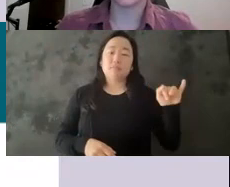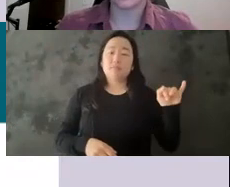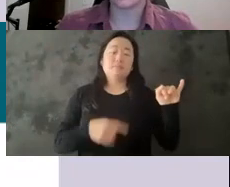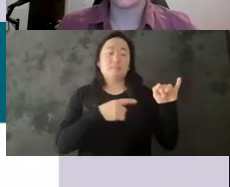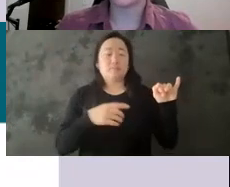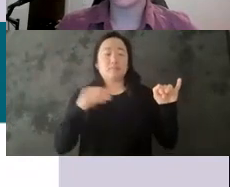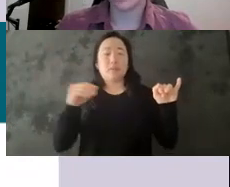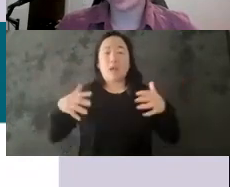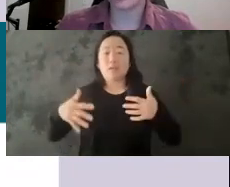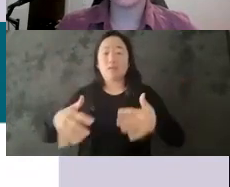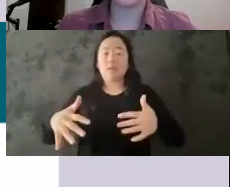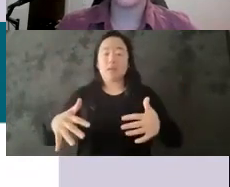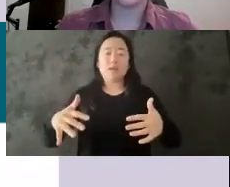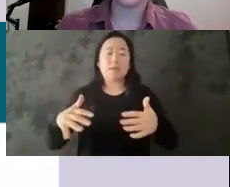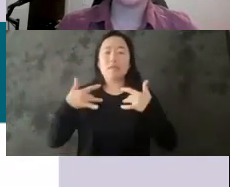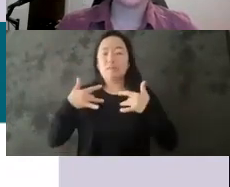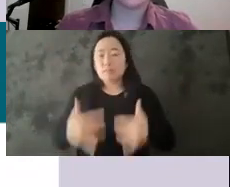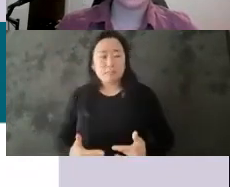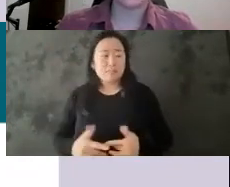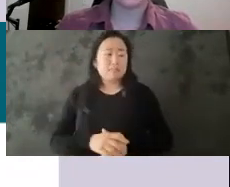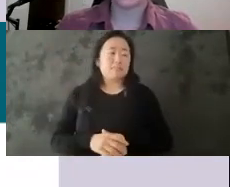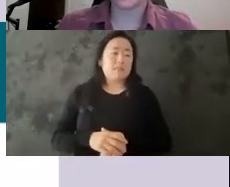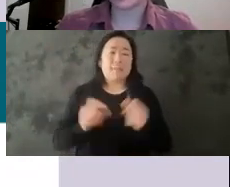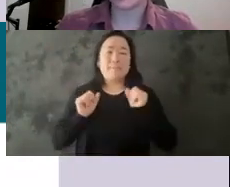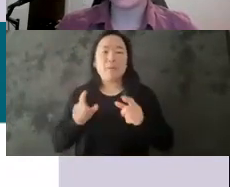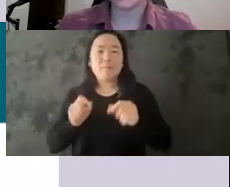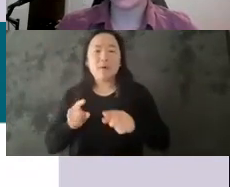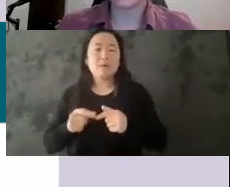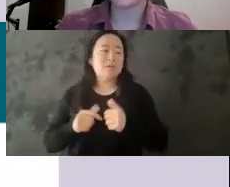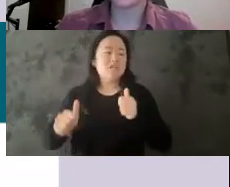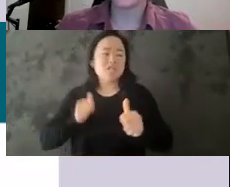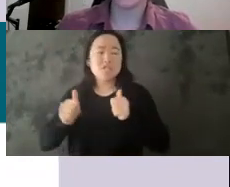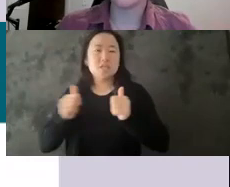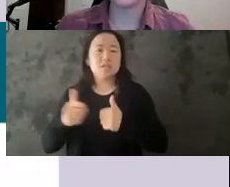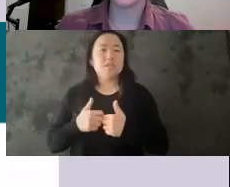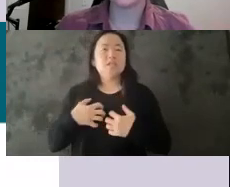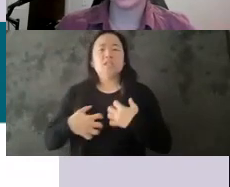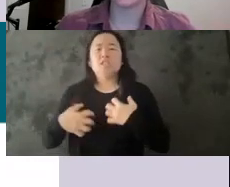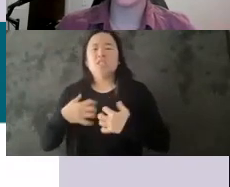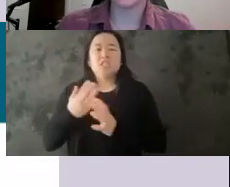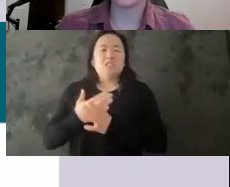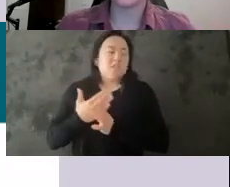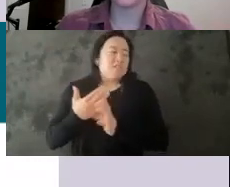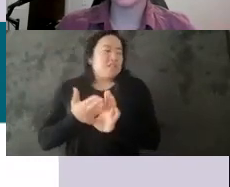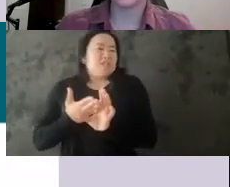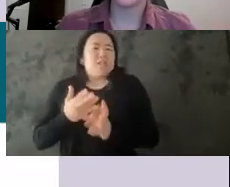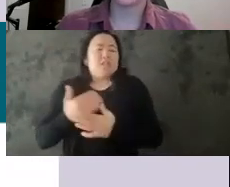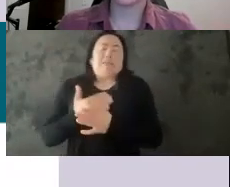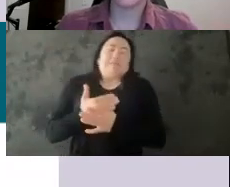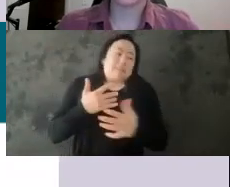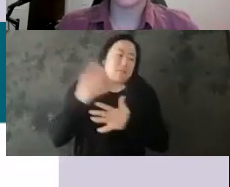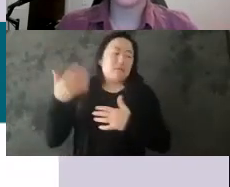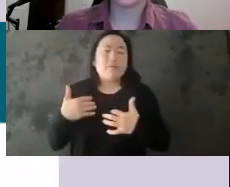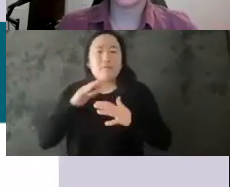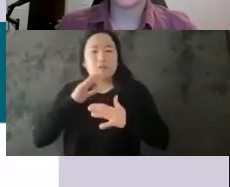and anxiety, depression, impulsivity, aggression, irritability, all of these different types of behaviors.